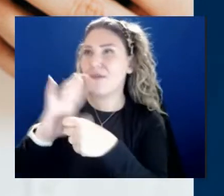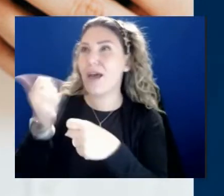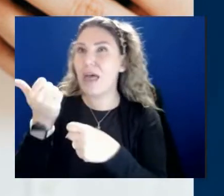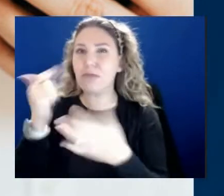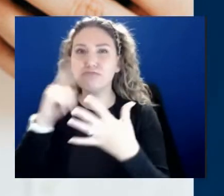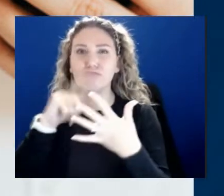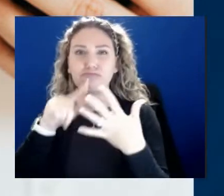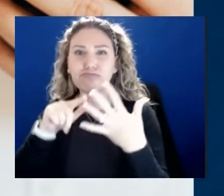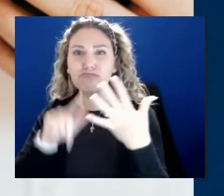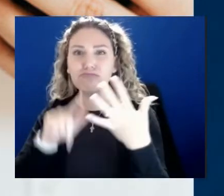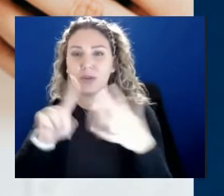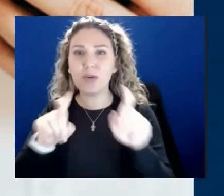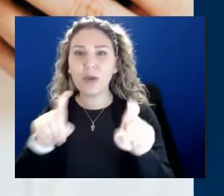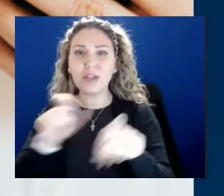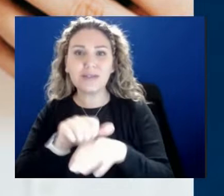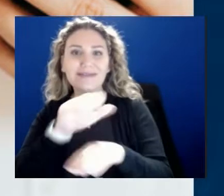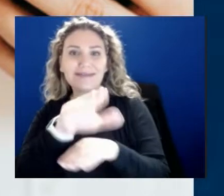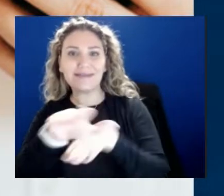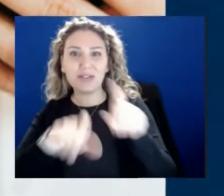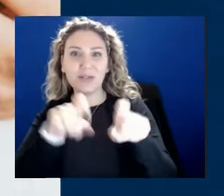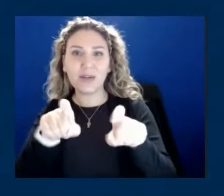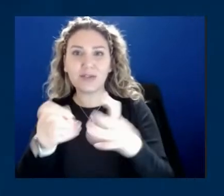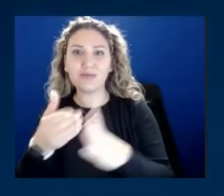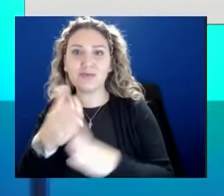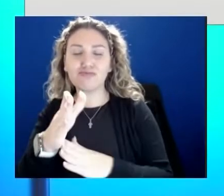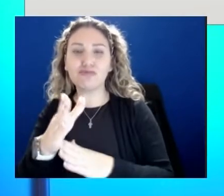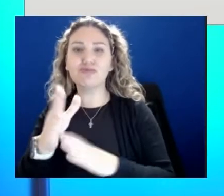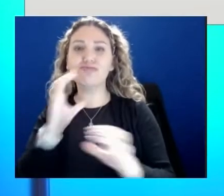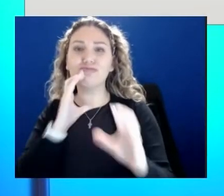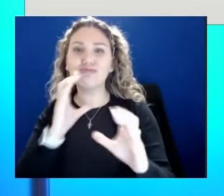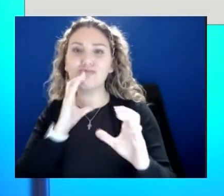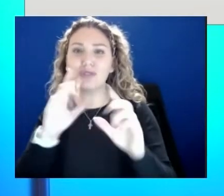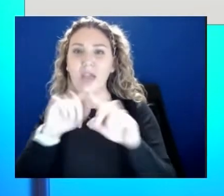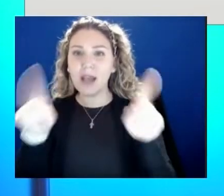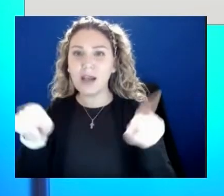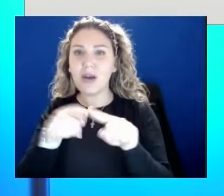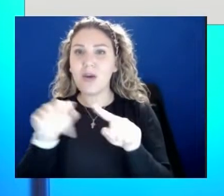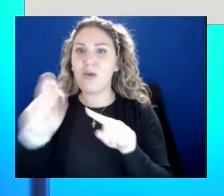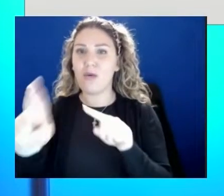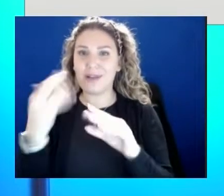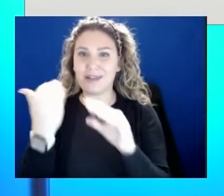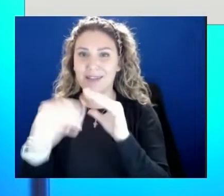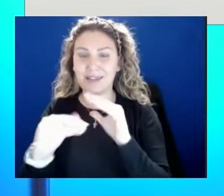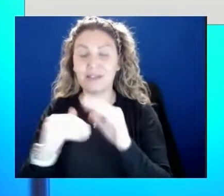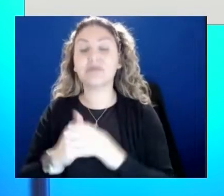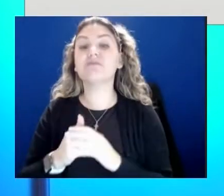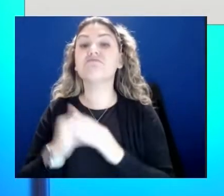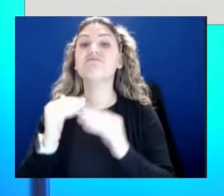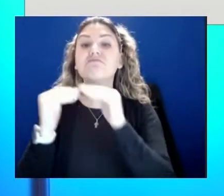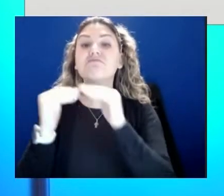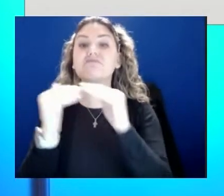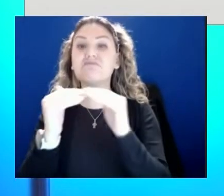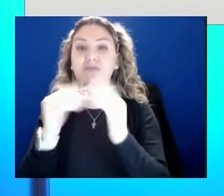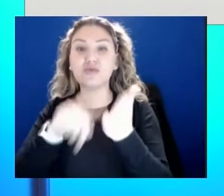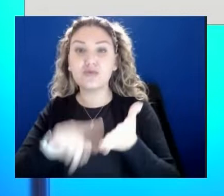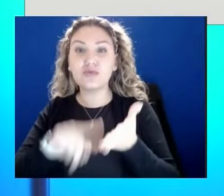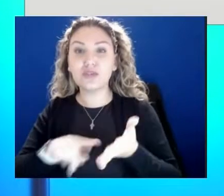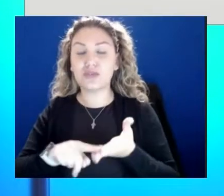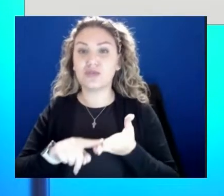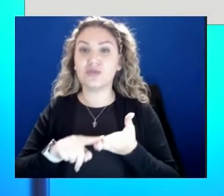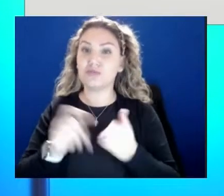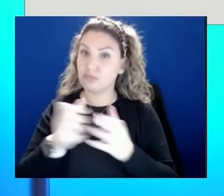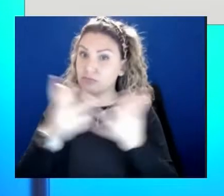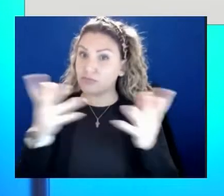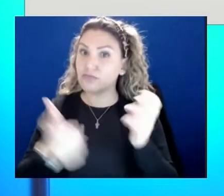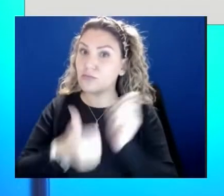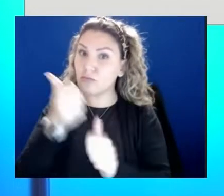thread or via email. A Pew Research study shows that a majority of teens worry about a school shooting